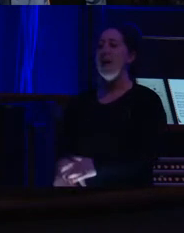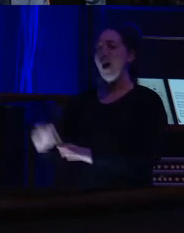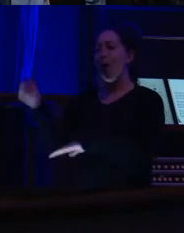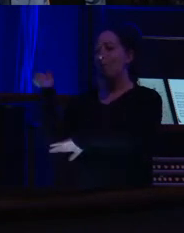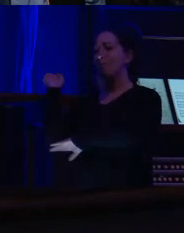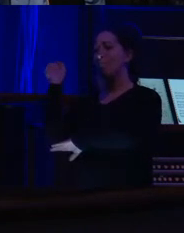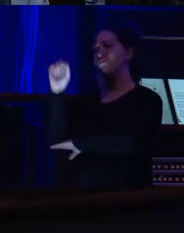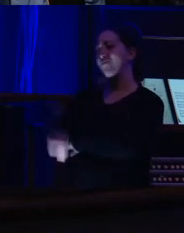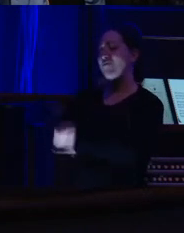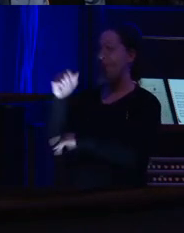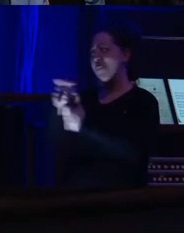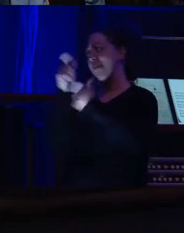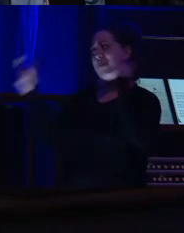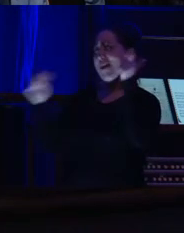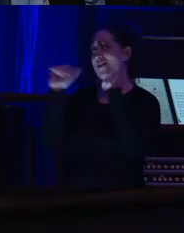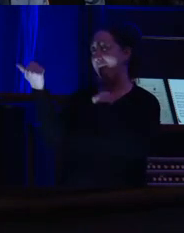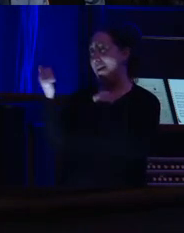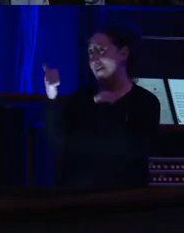dominated the Big Ten.